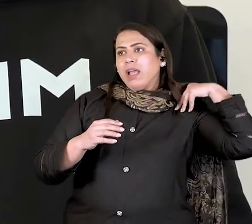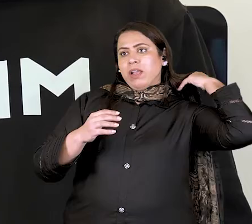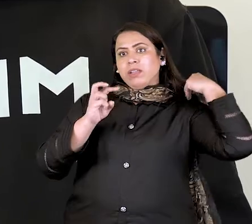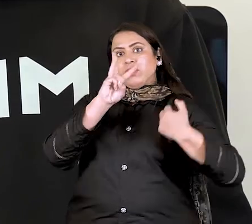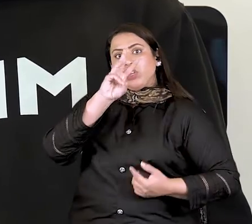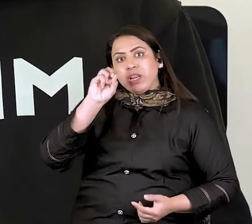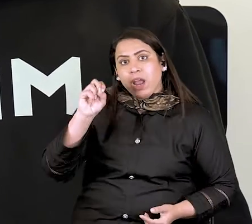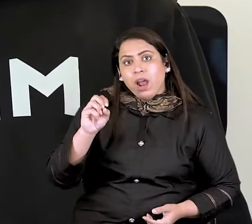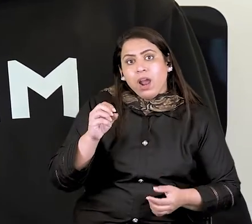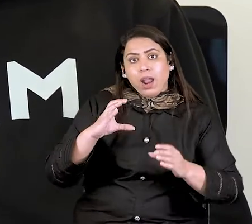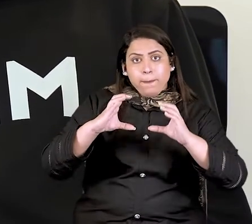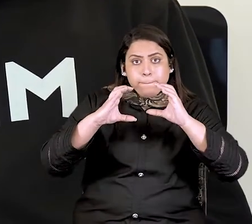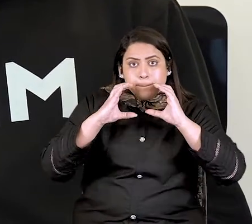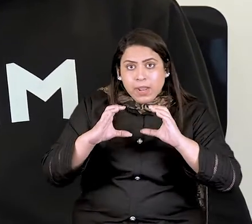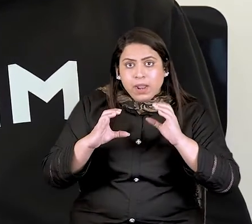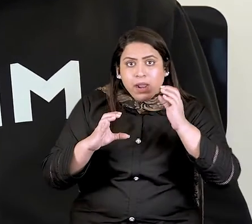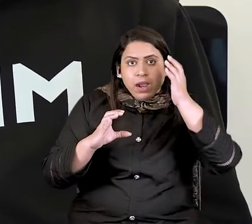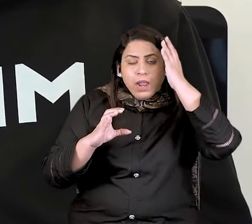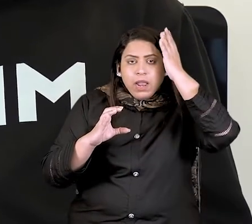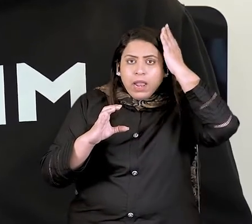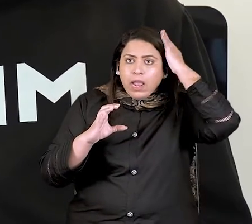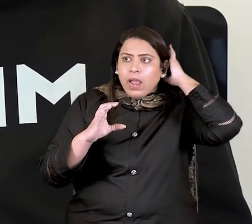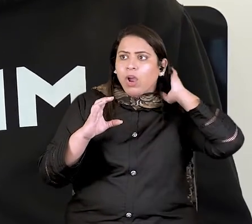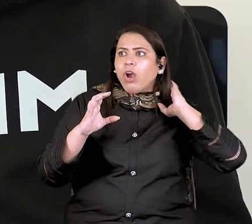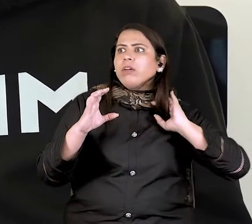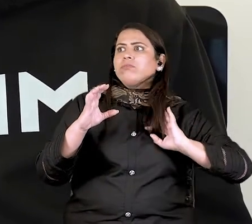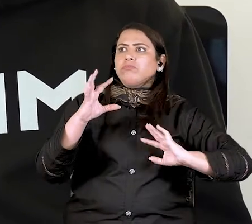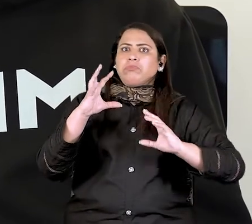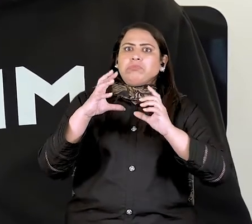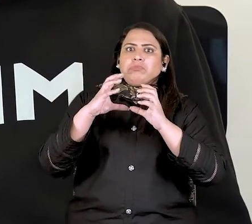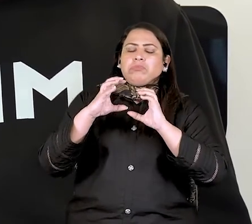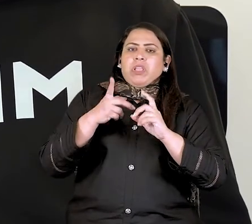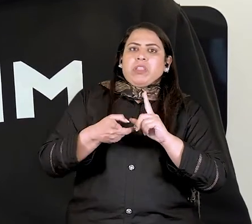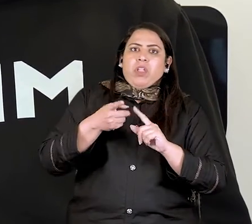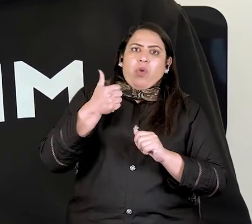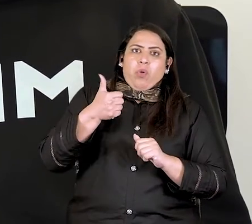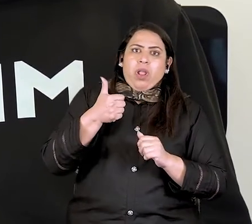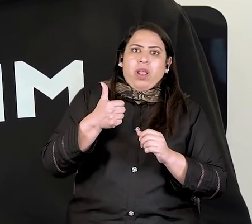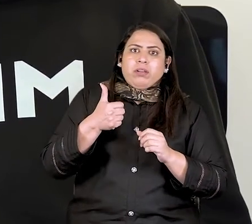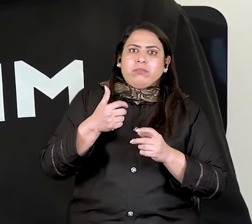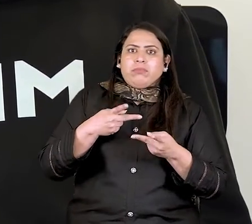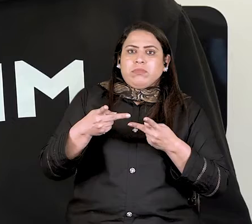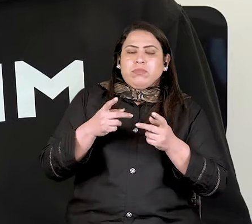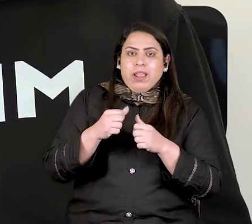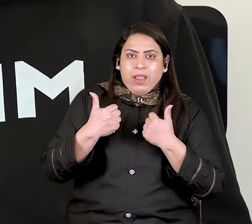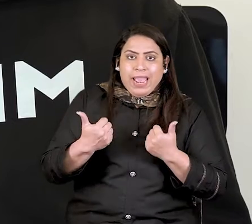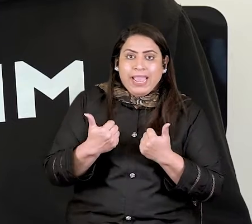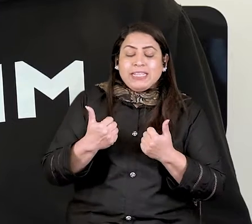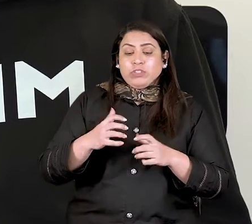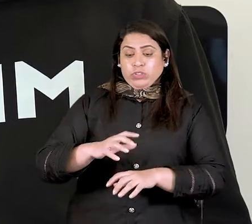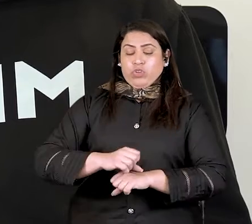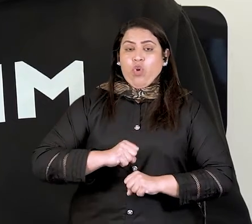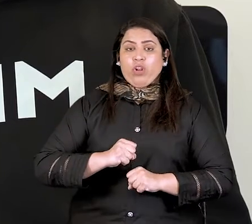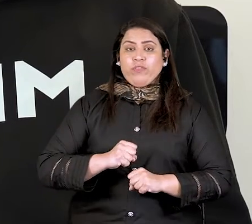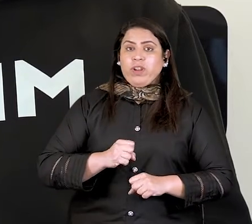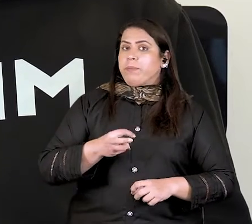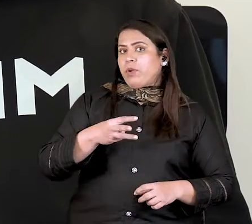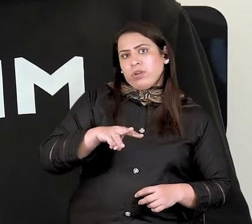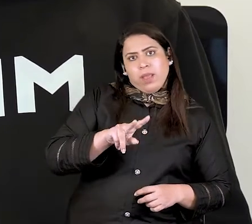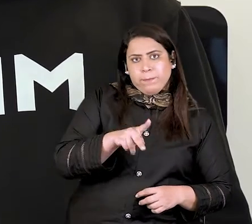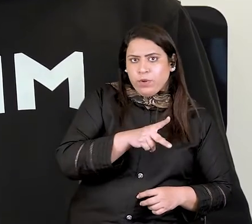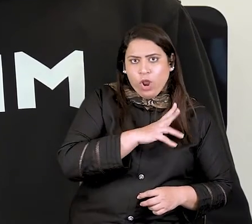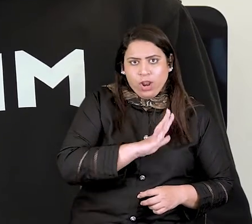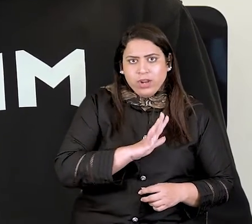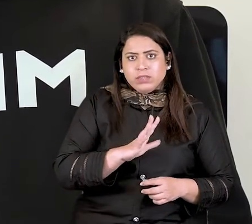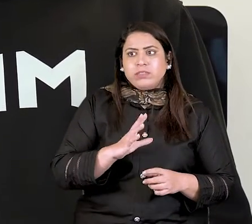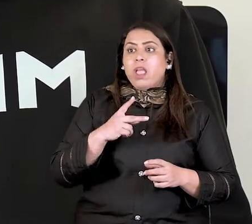what I've understood, my fear of the unknown was that, how will the Pakistani market take the food? Alhamdulillah. Because I have